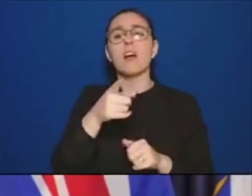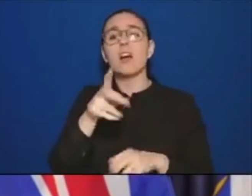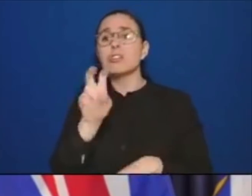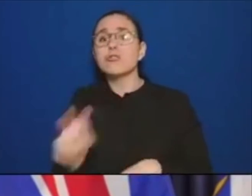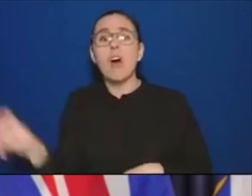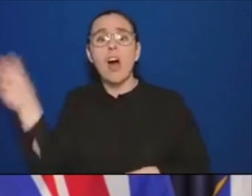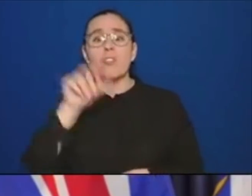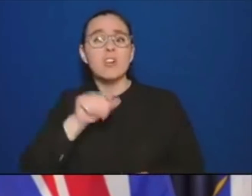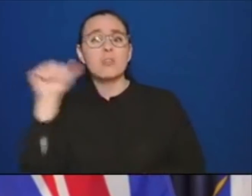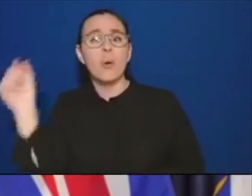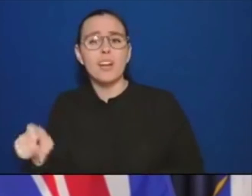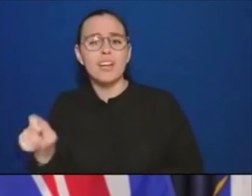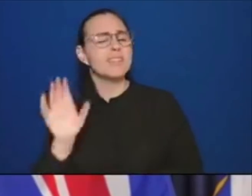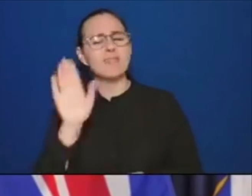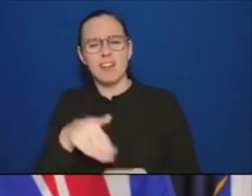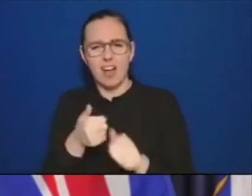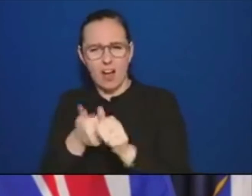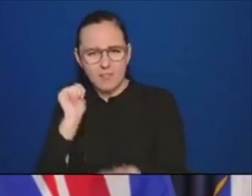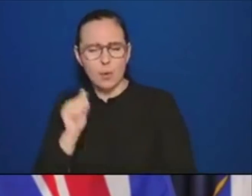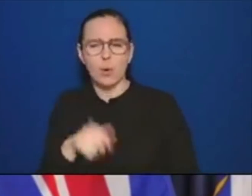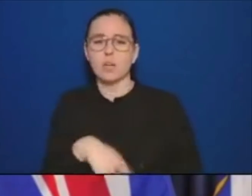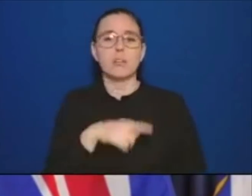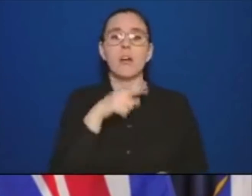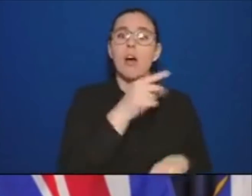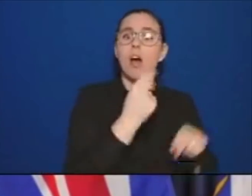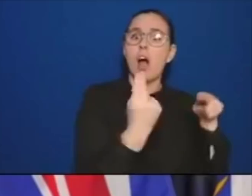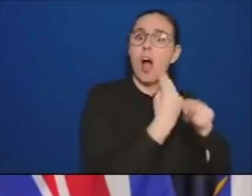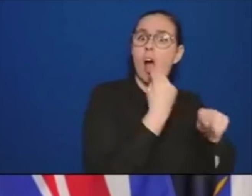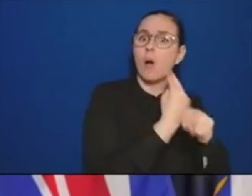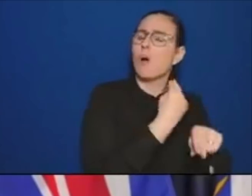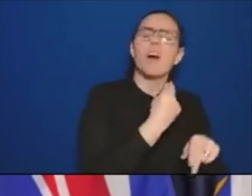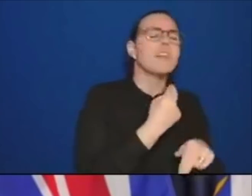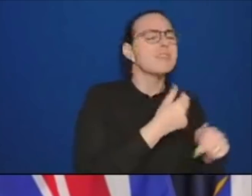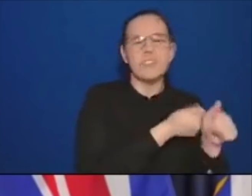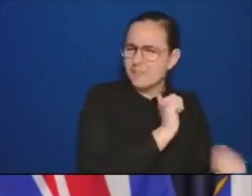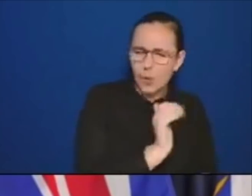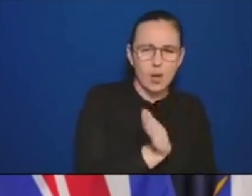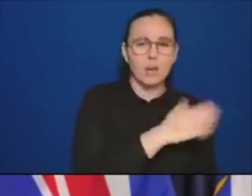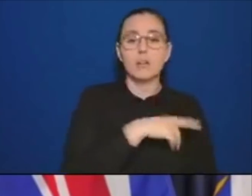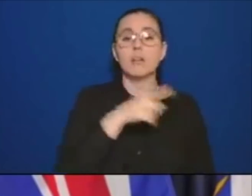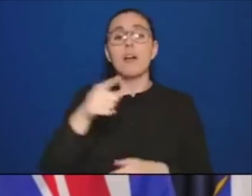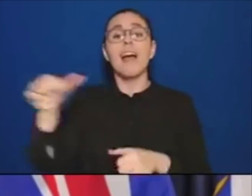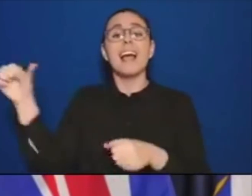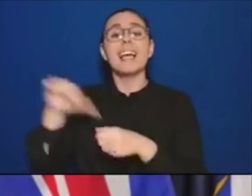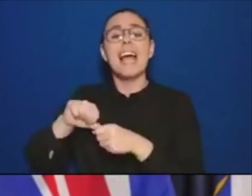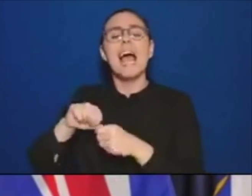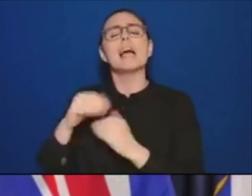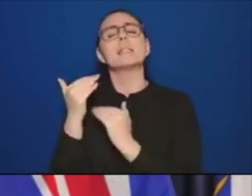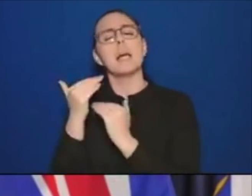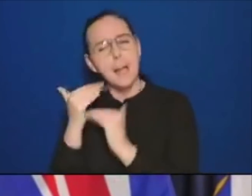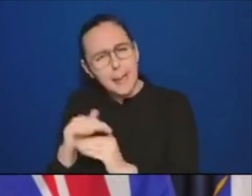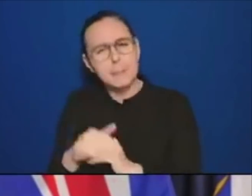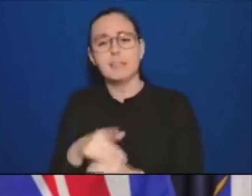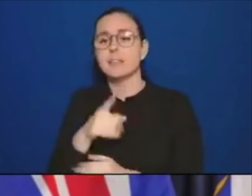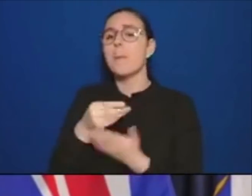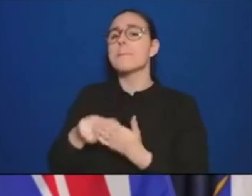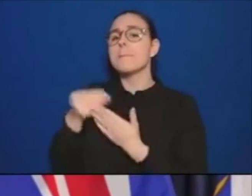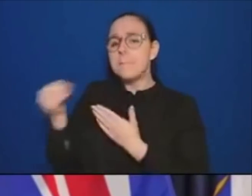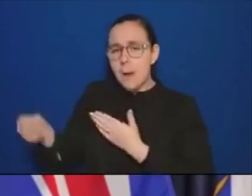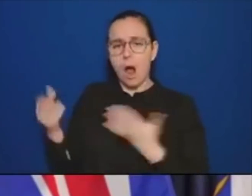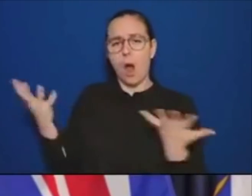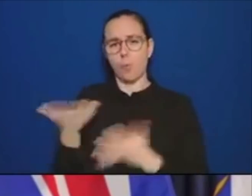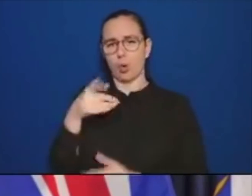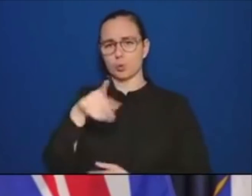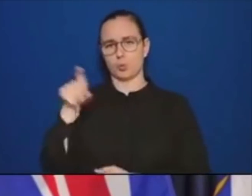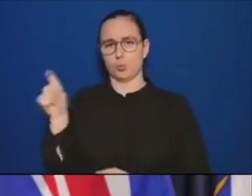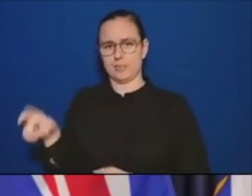to gas rationing rules. Buy only what you need in the short term. Keep emergency supplies in your vehicles, such as